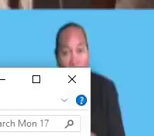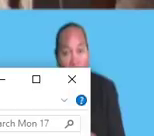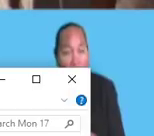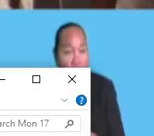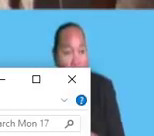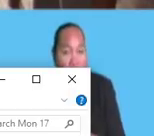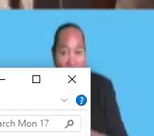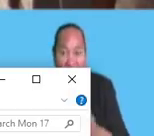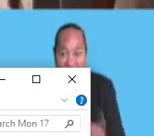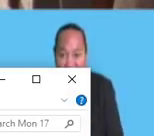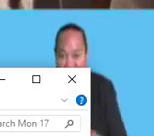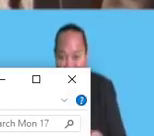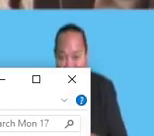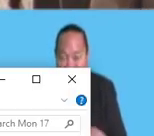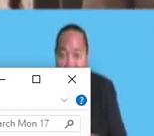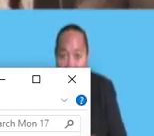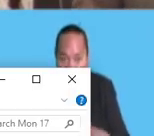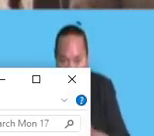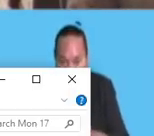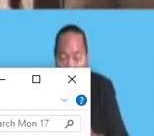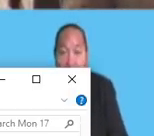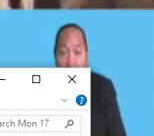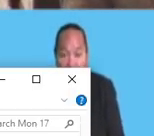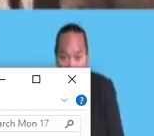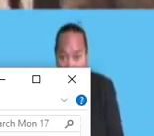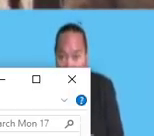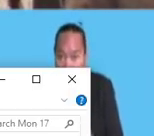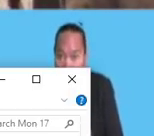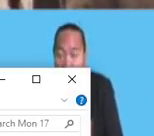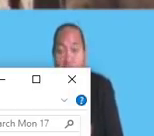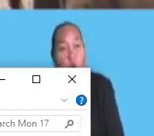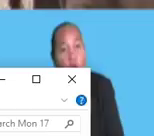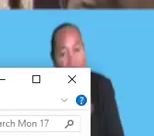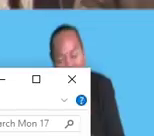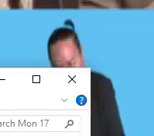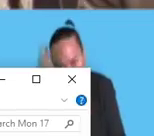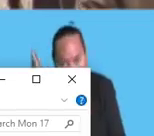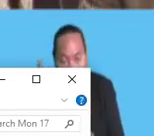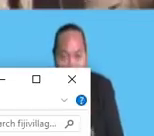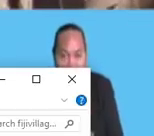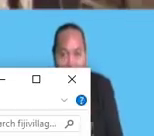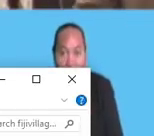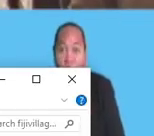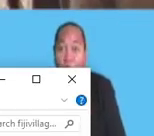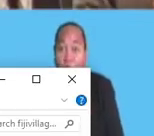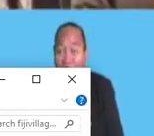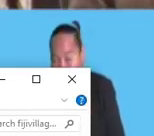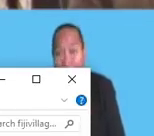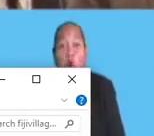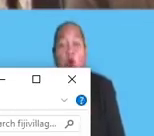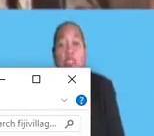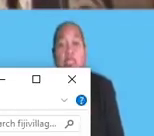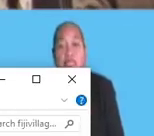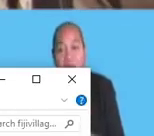Meteorological Services. This budget is a work-smart budget. Work smart because it requires brains,